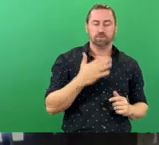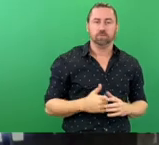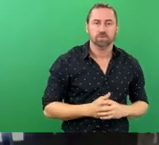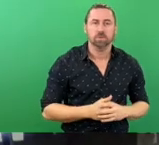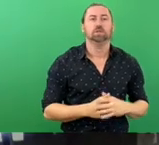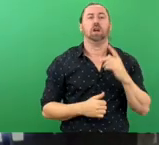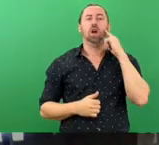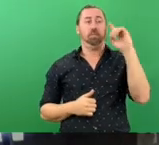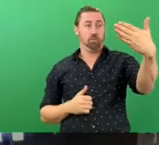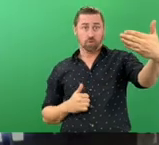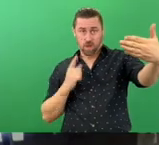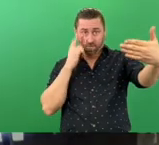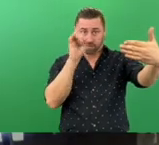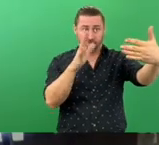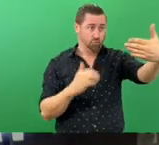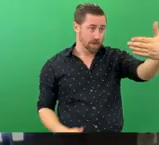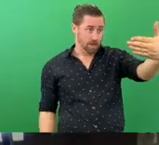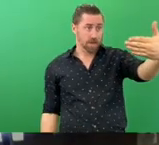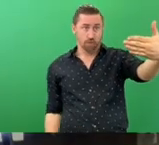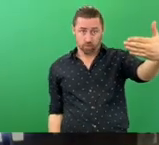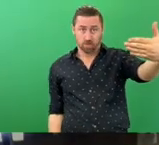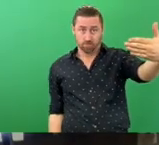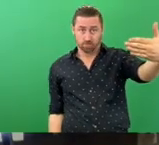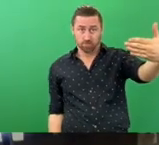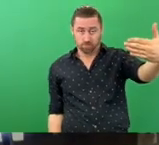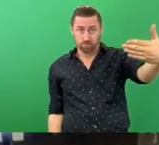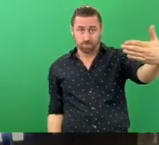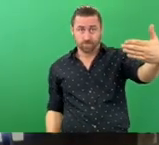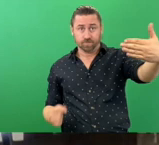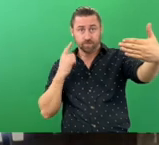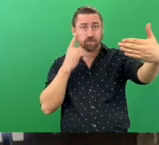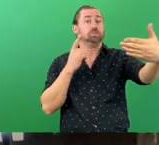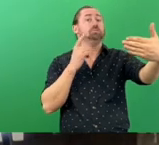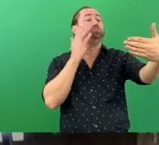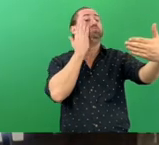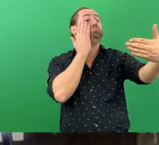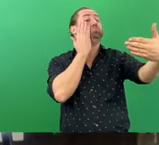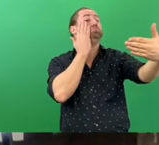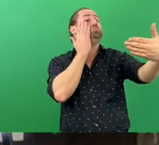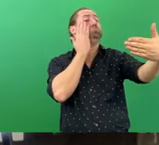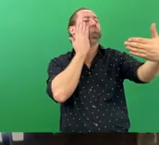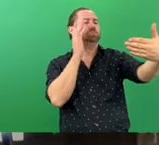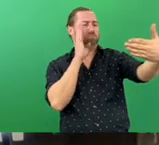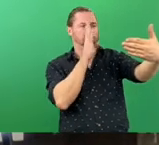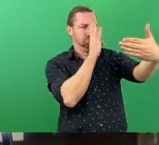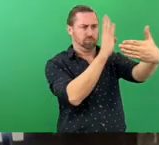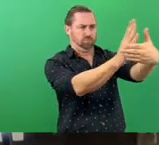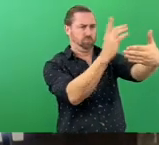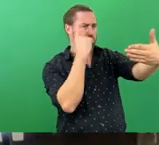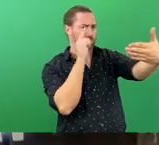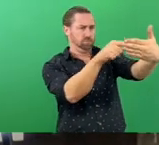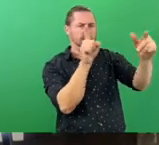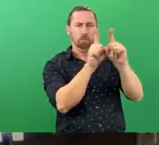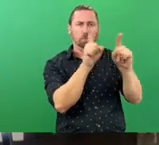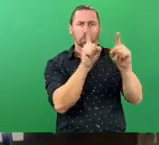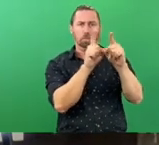in your mirror, and you can hold up your mirror right now and look at yourself in it, you will see that this side of your face remains on that side